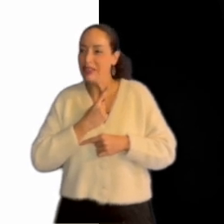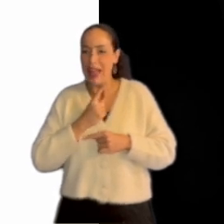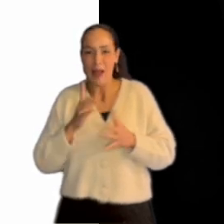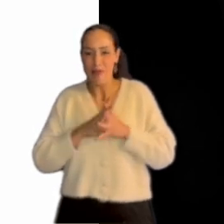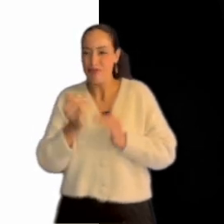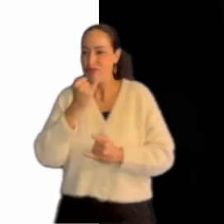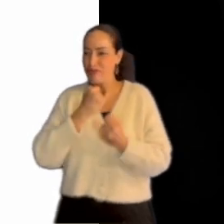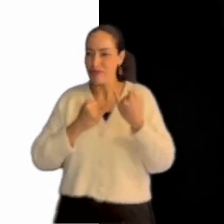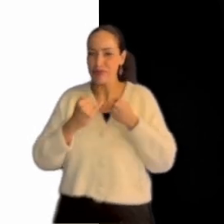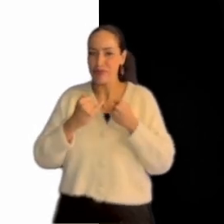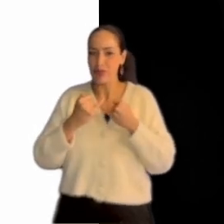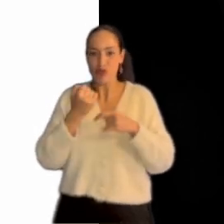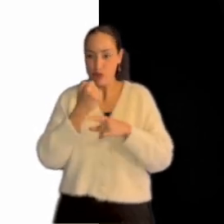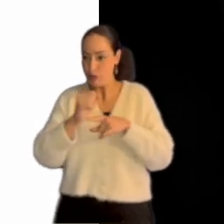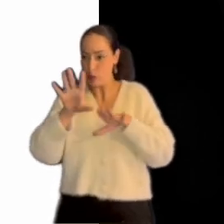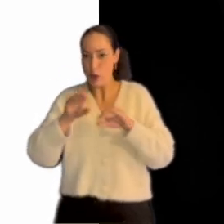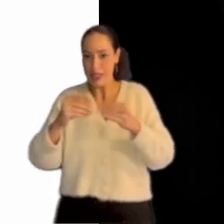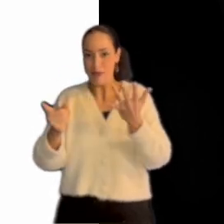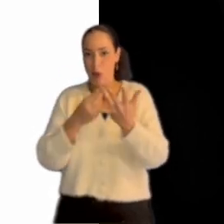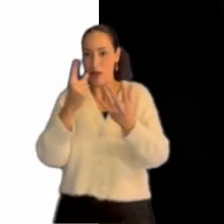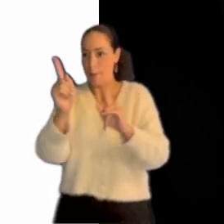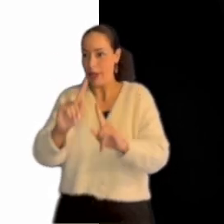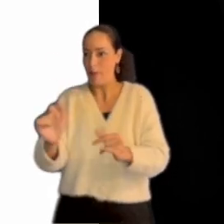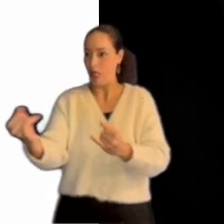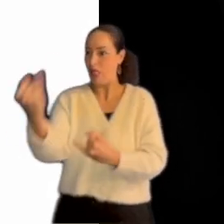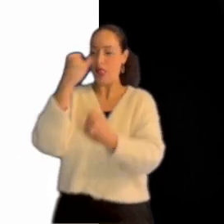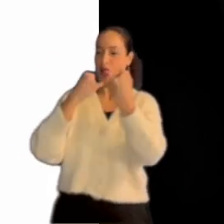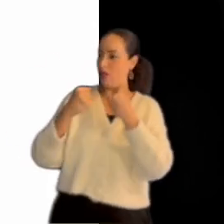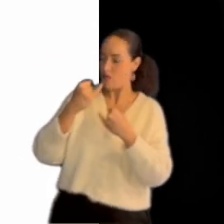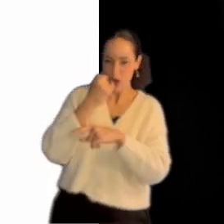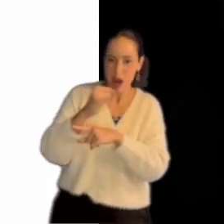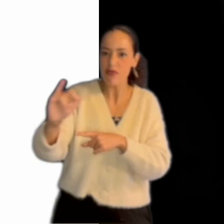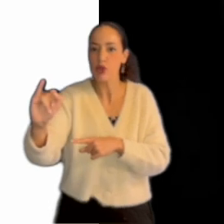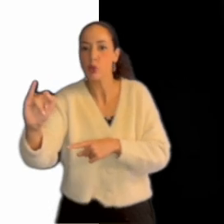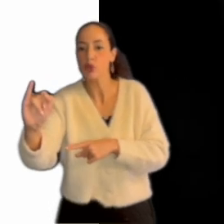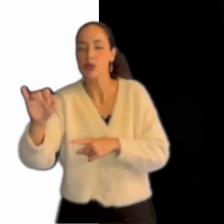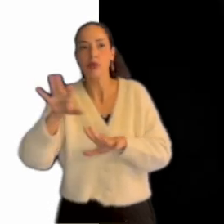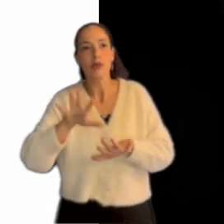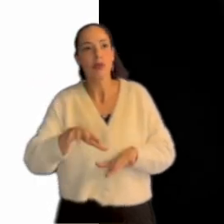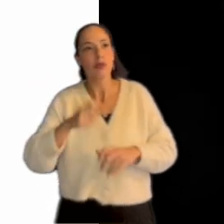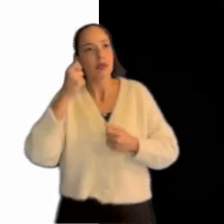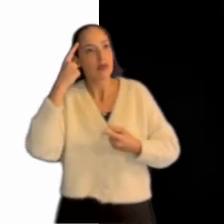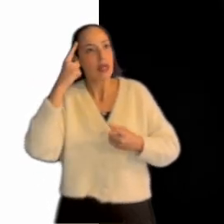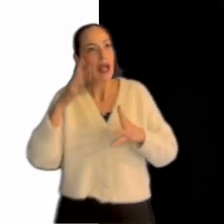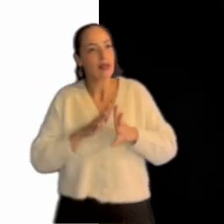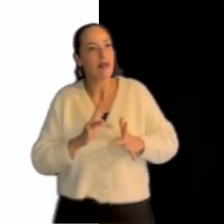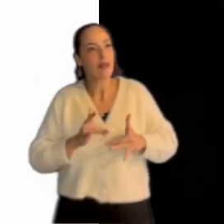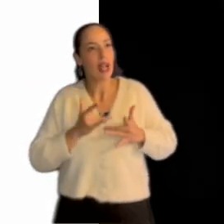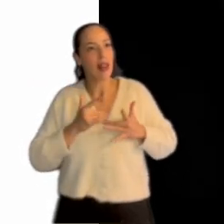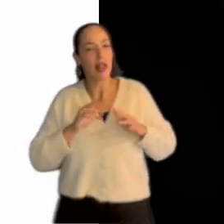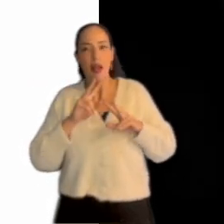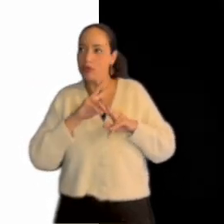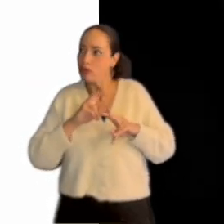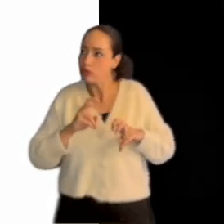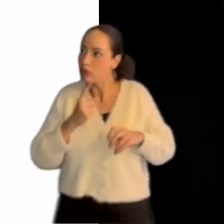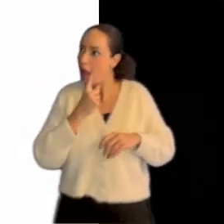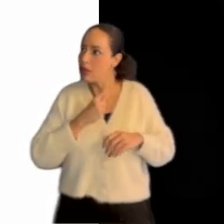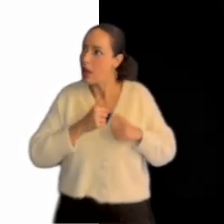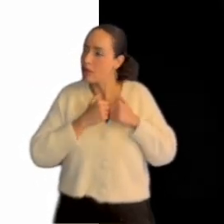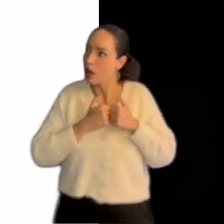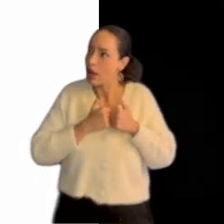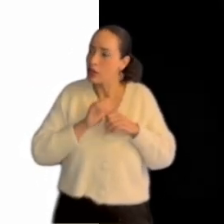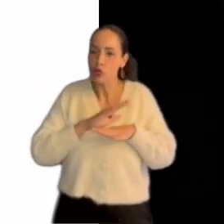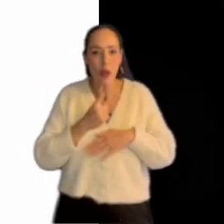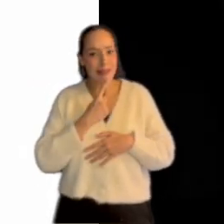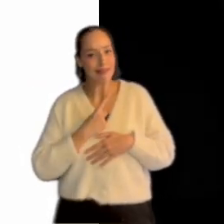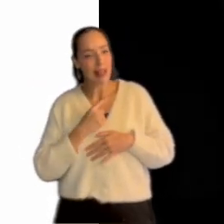how it felt, experimenting with self-kindness rather than self-criticism. In my work with those affected by the war in Ukraine, I relied